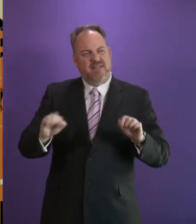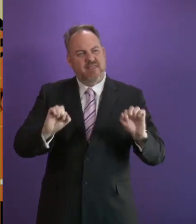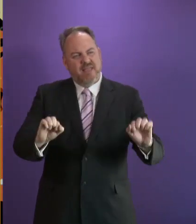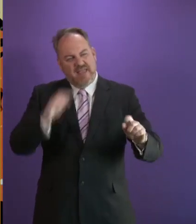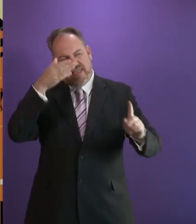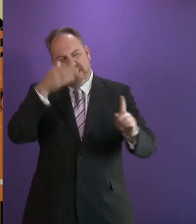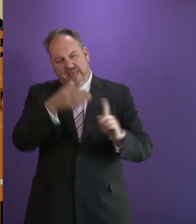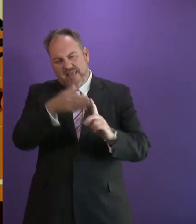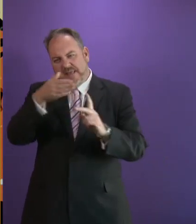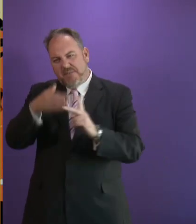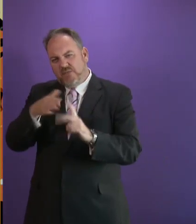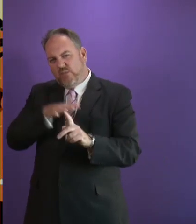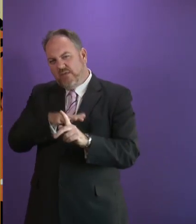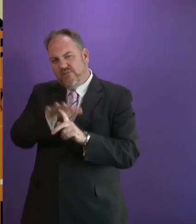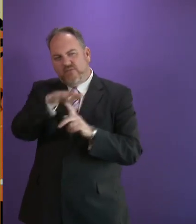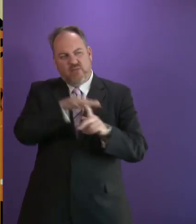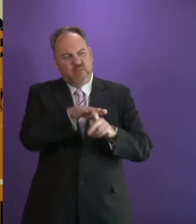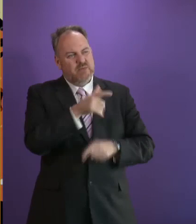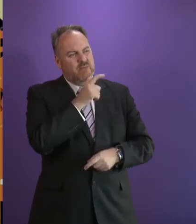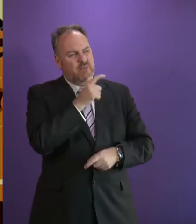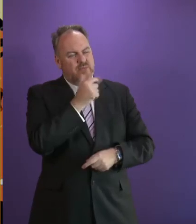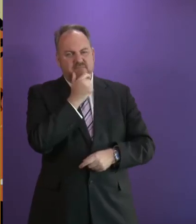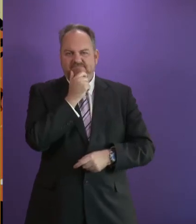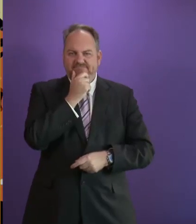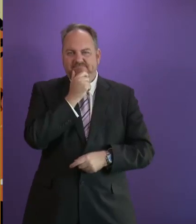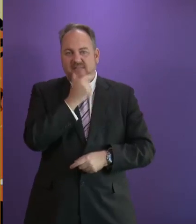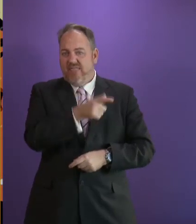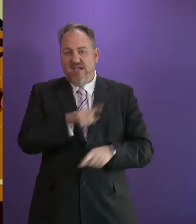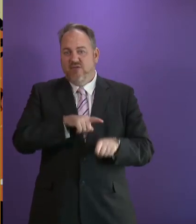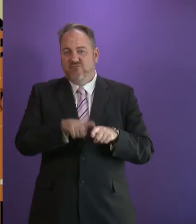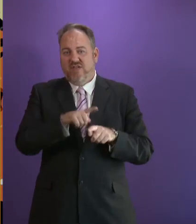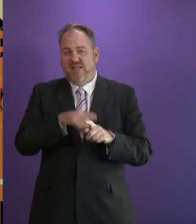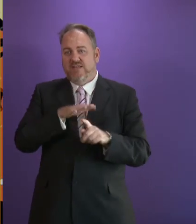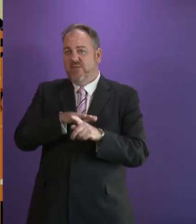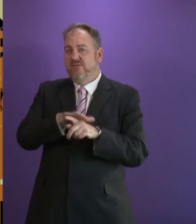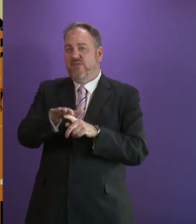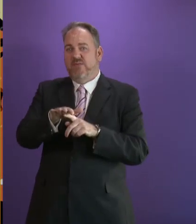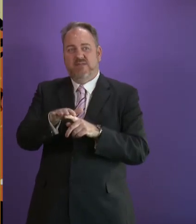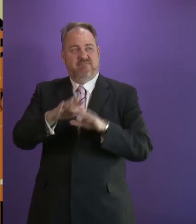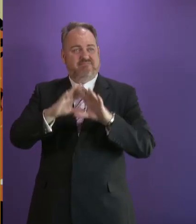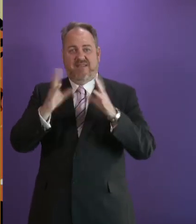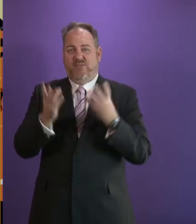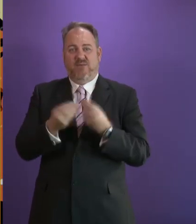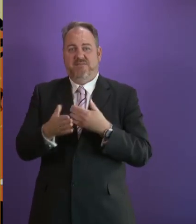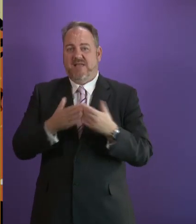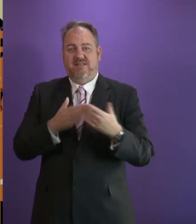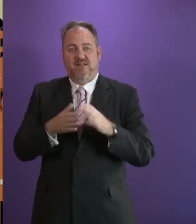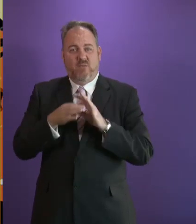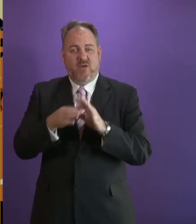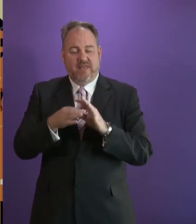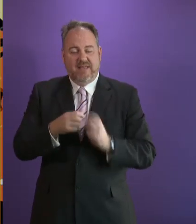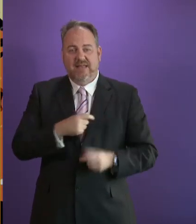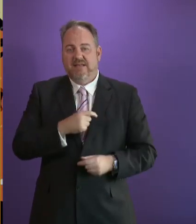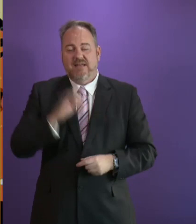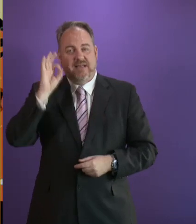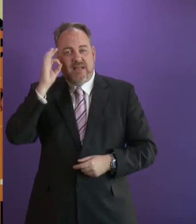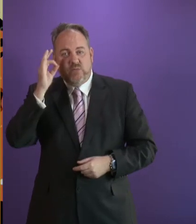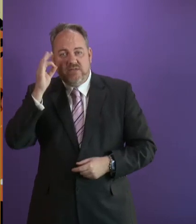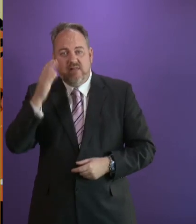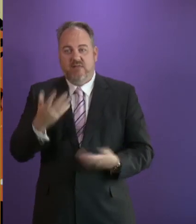influence? They're all trying to influence the same group of people, whether that's at their local council level or at the Scottish